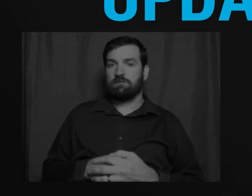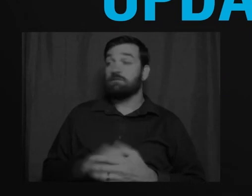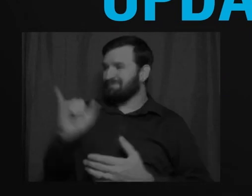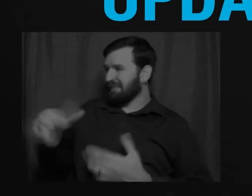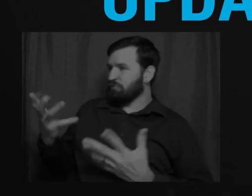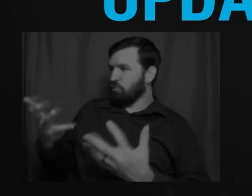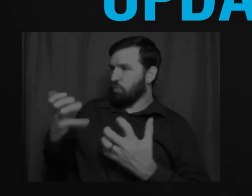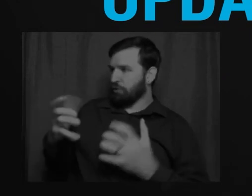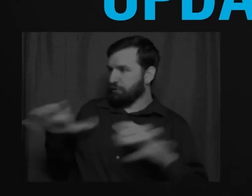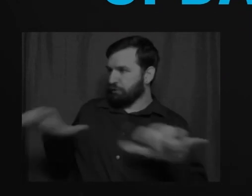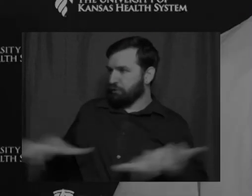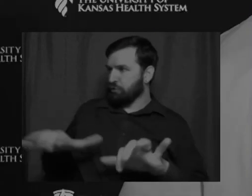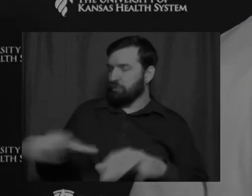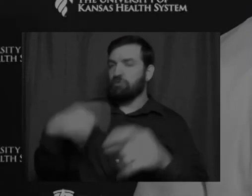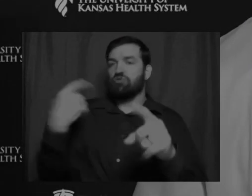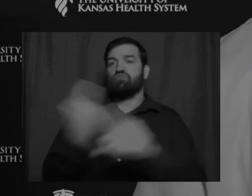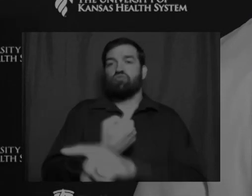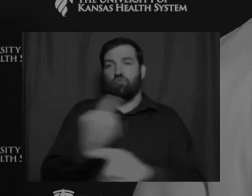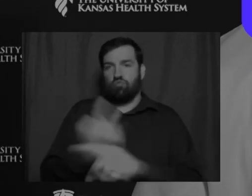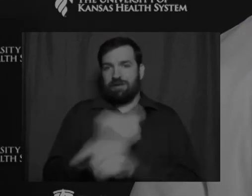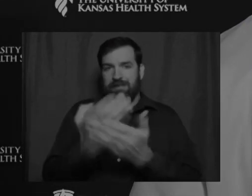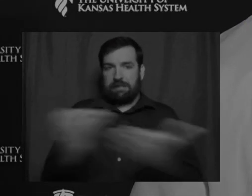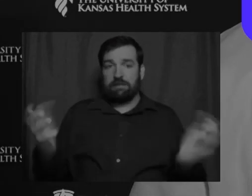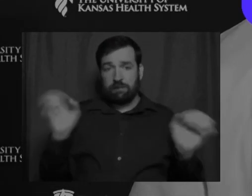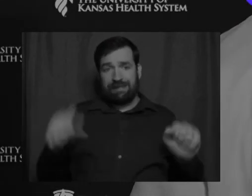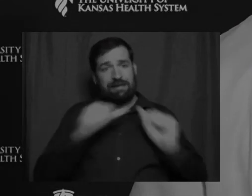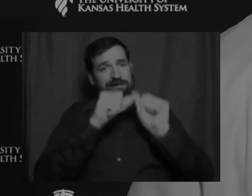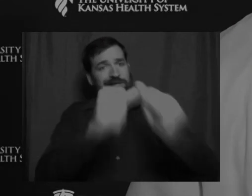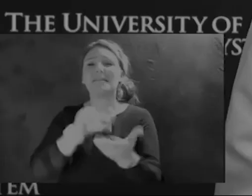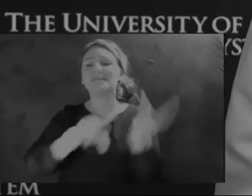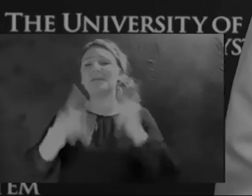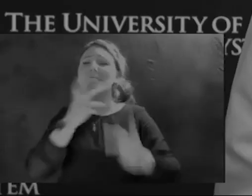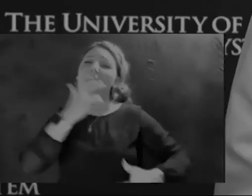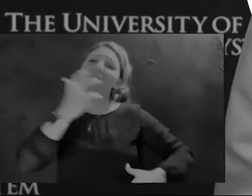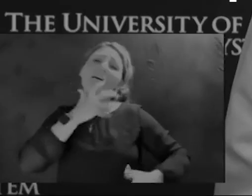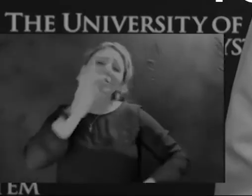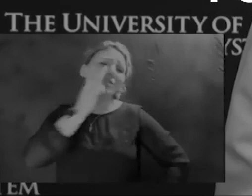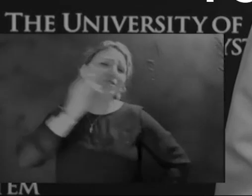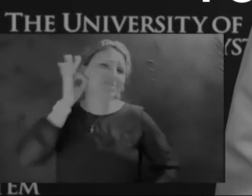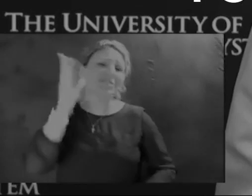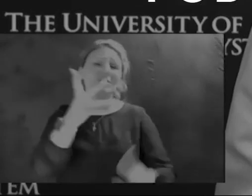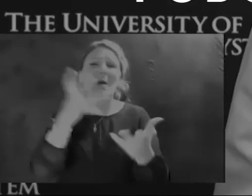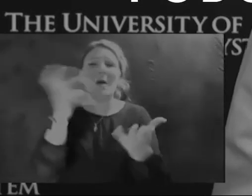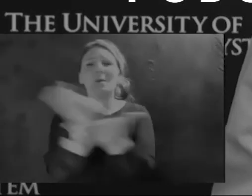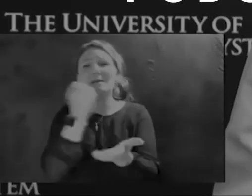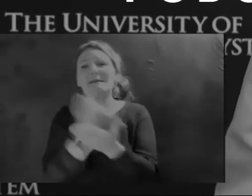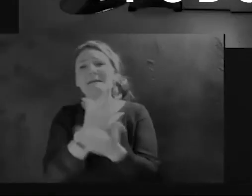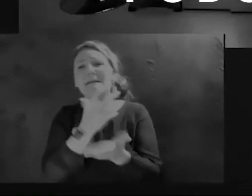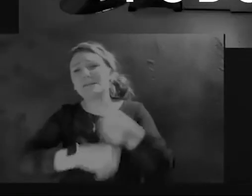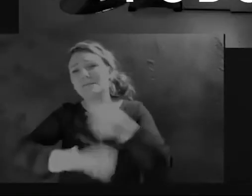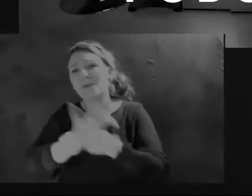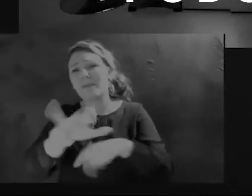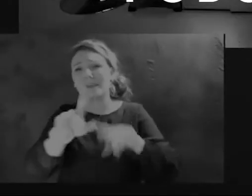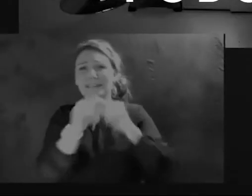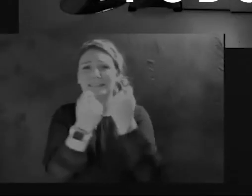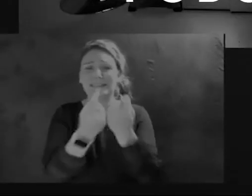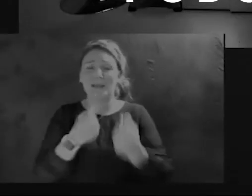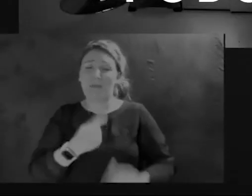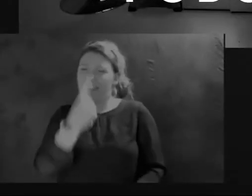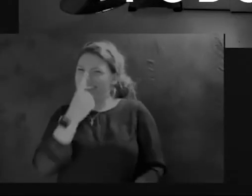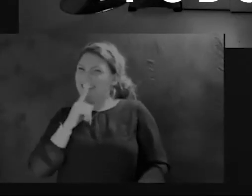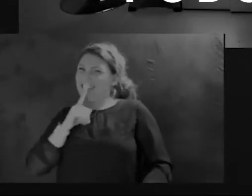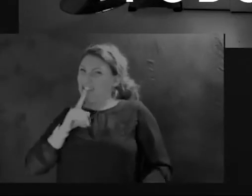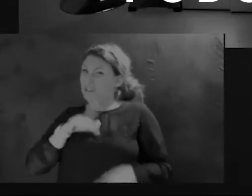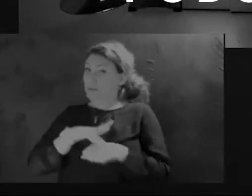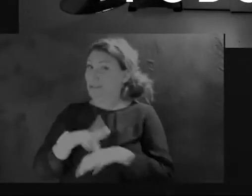Subscribe to our morning medical update and Open Mics with Dr. Stites podcasts. Now everywhere podcasts are available.